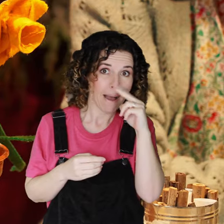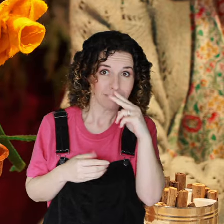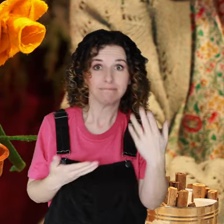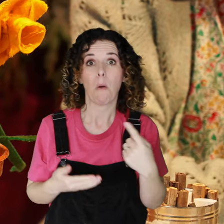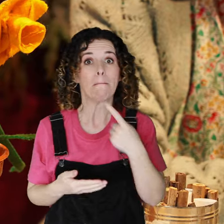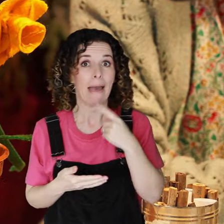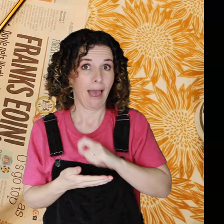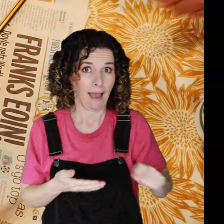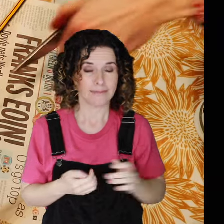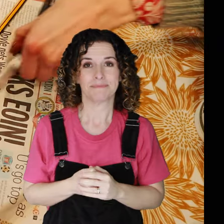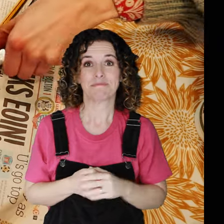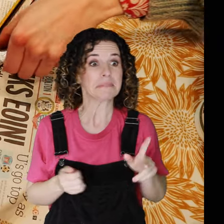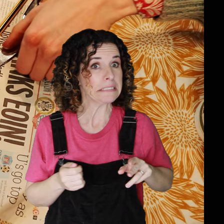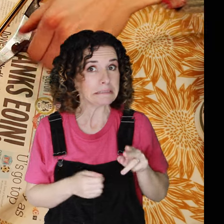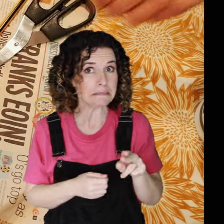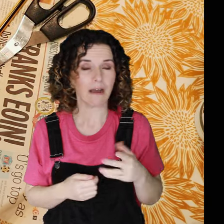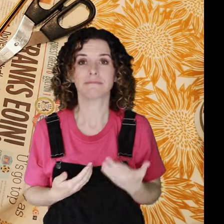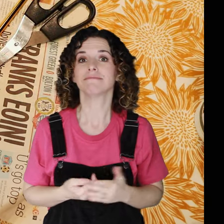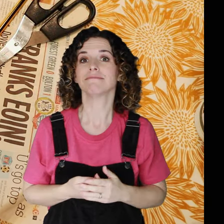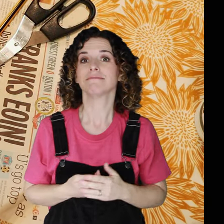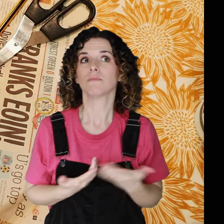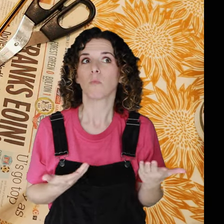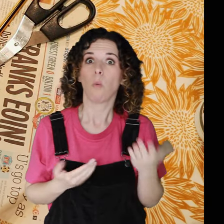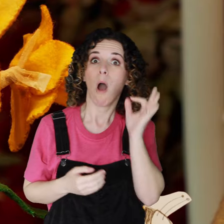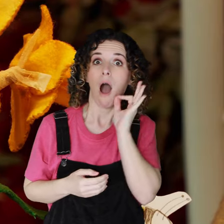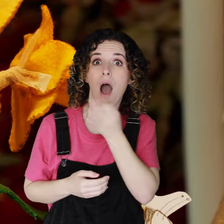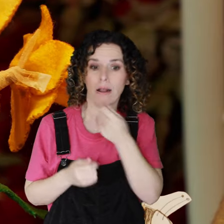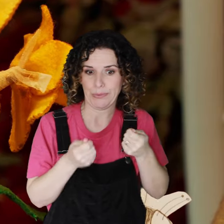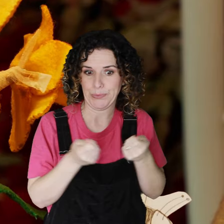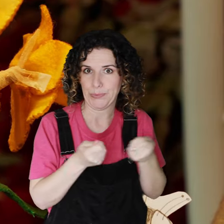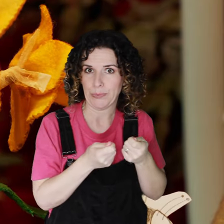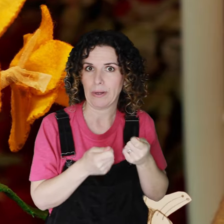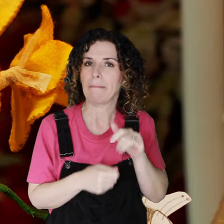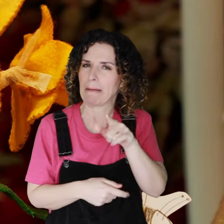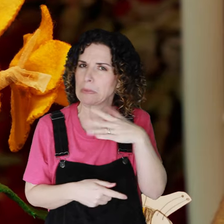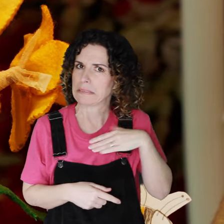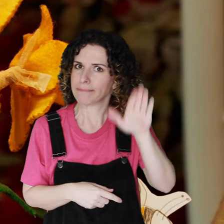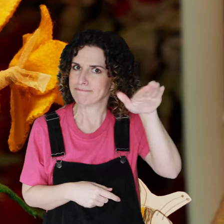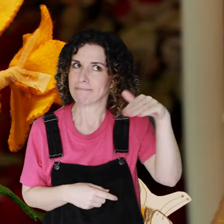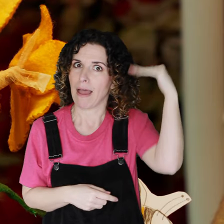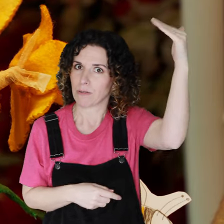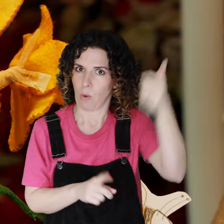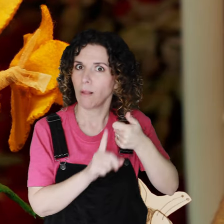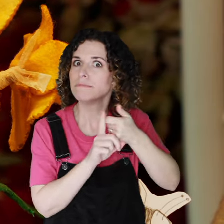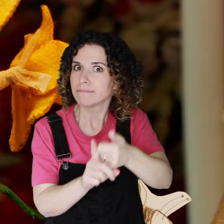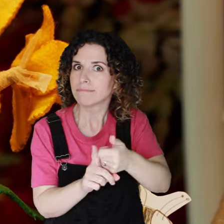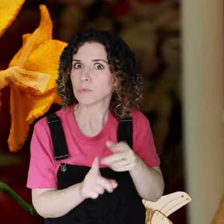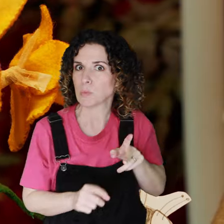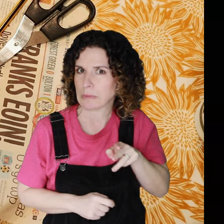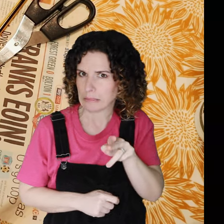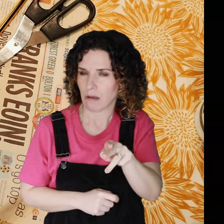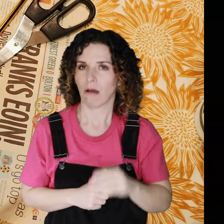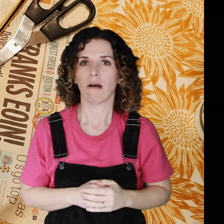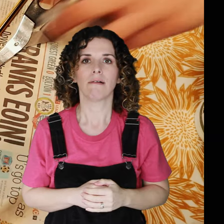Some scissors or garden secateurs. You might need a grown up to help you with these scissors.